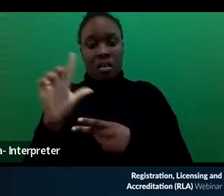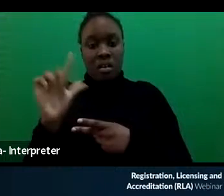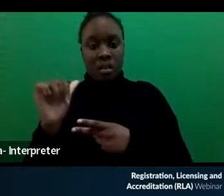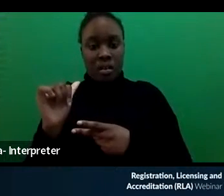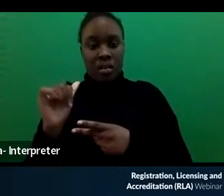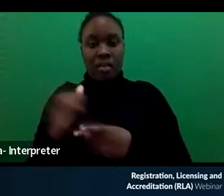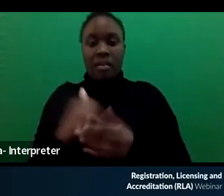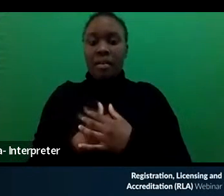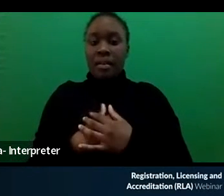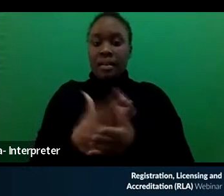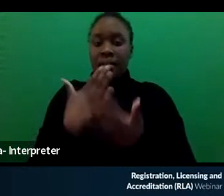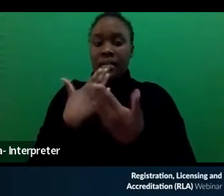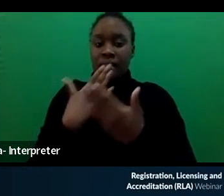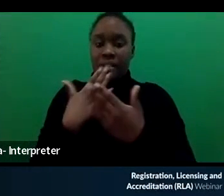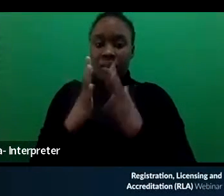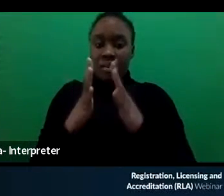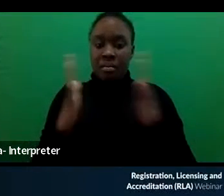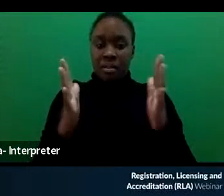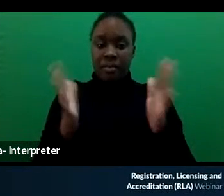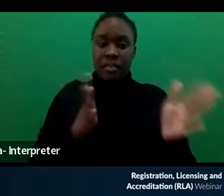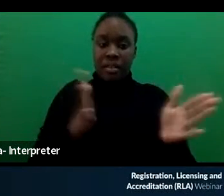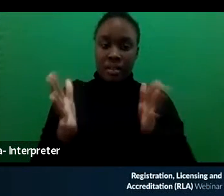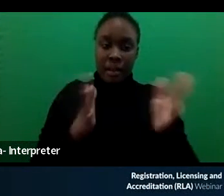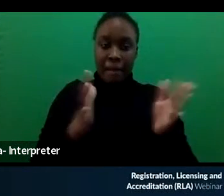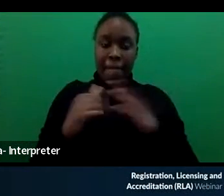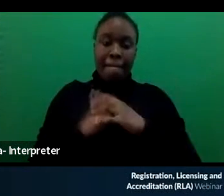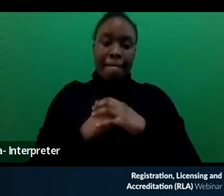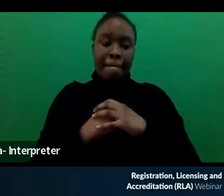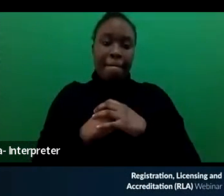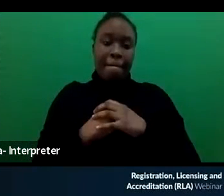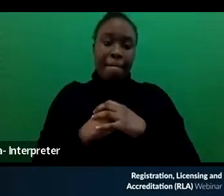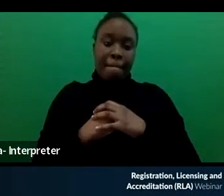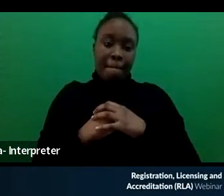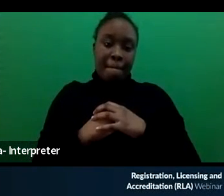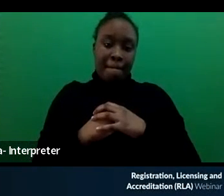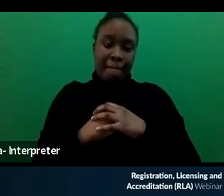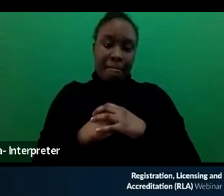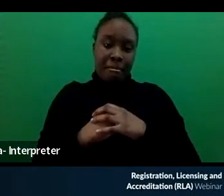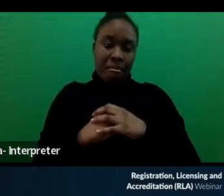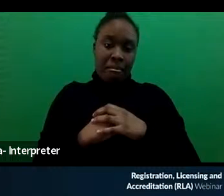Thank you, facilitator. The